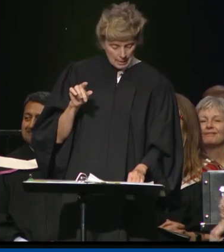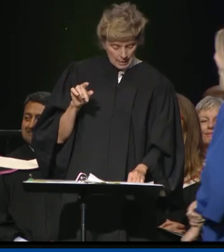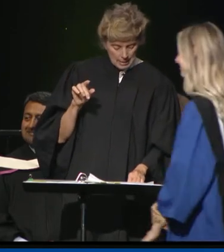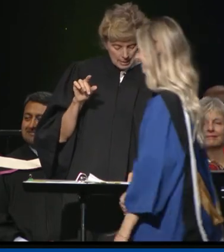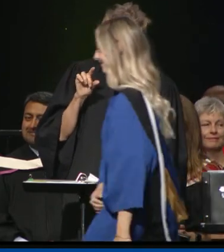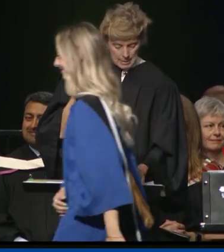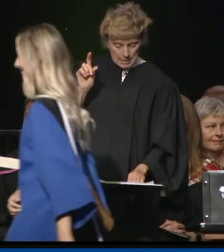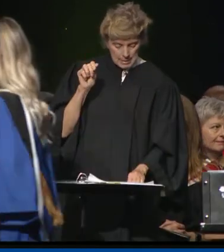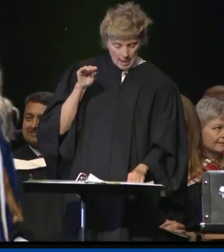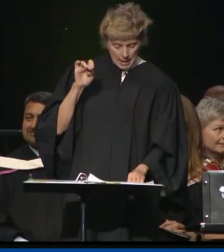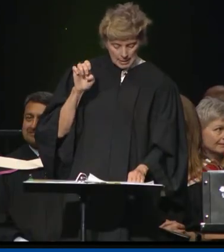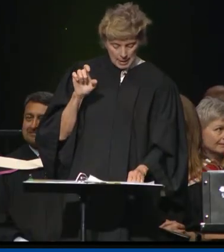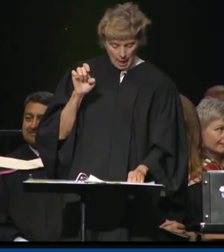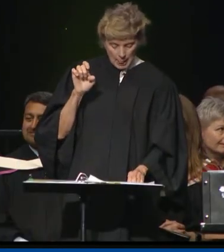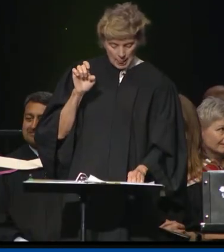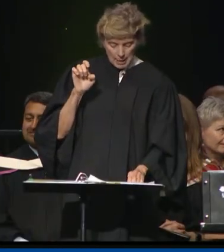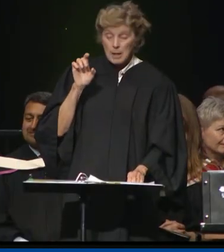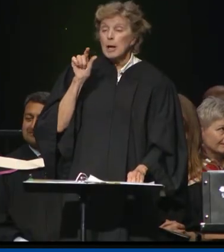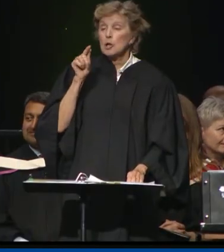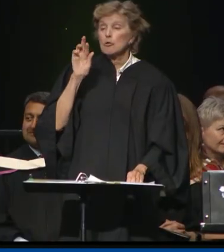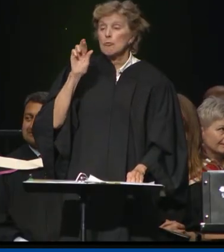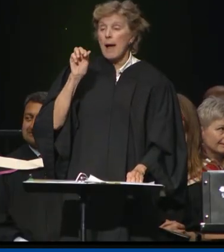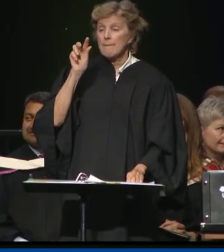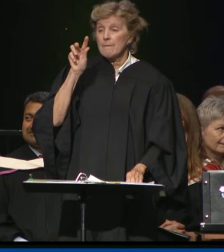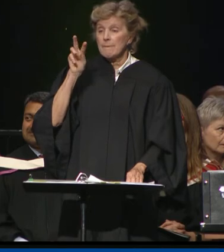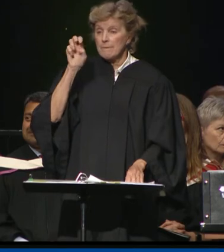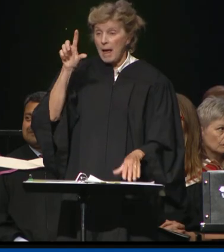Danielle Gravel, with distinction.